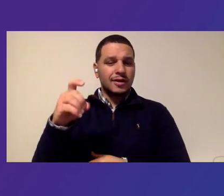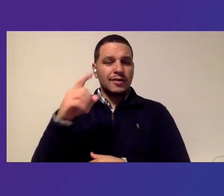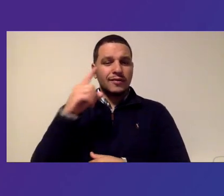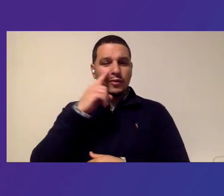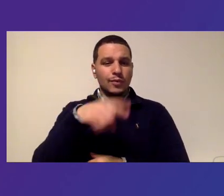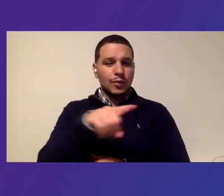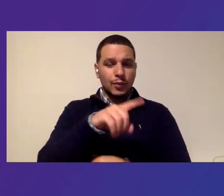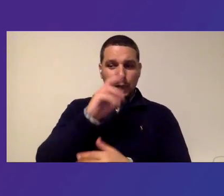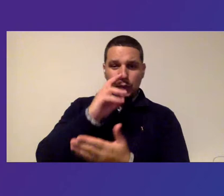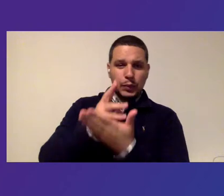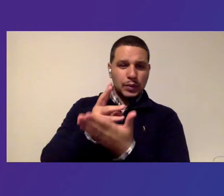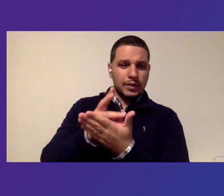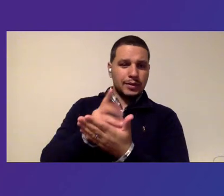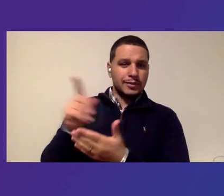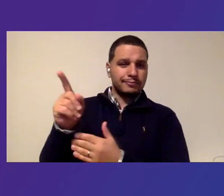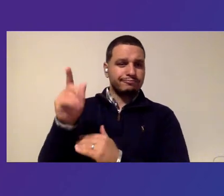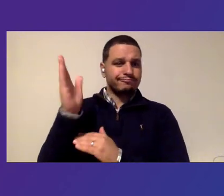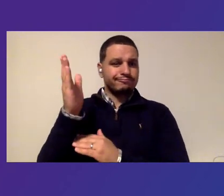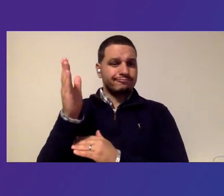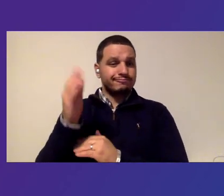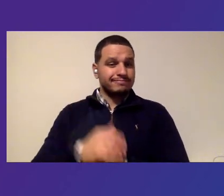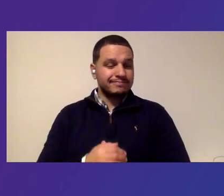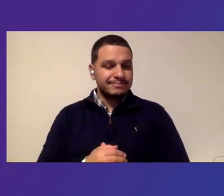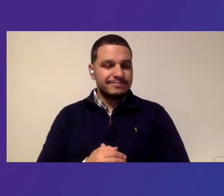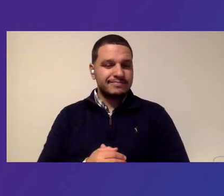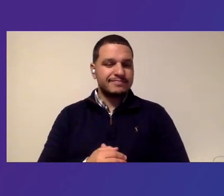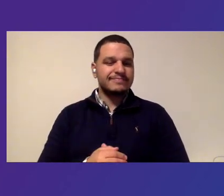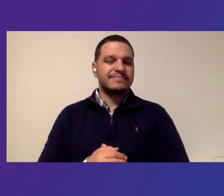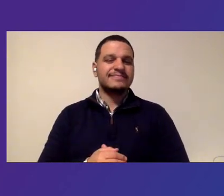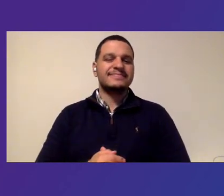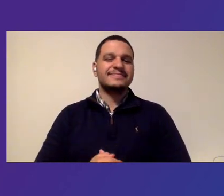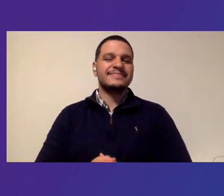witness what she's about to offer.